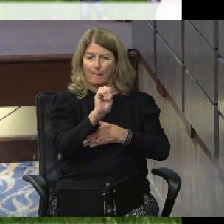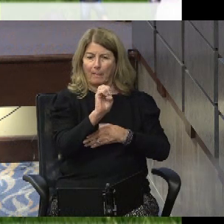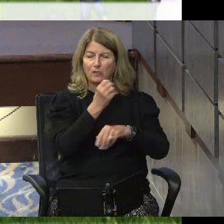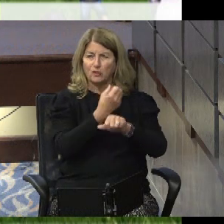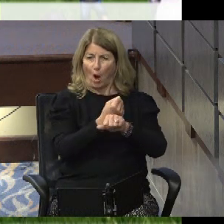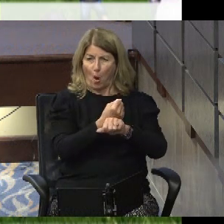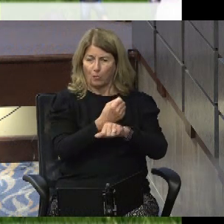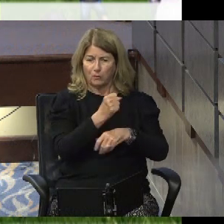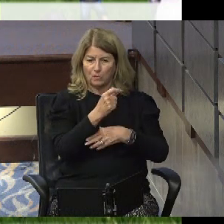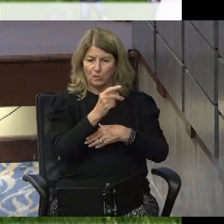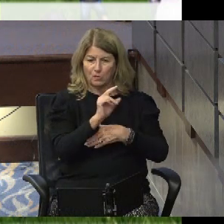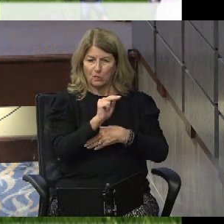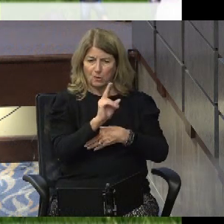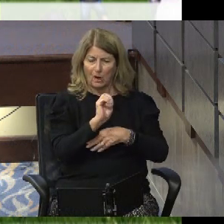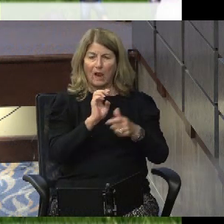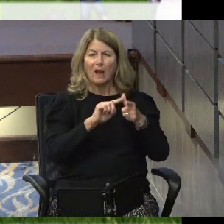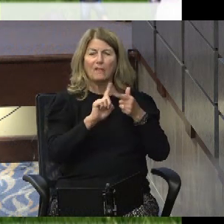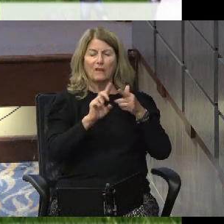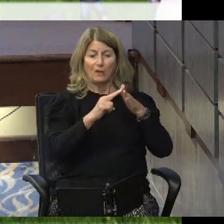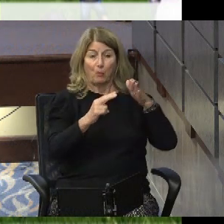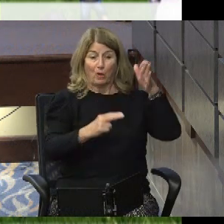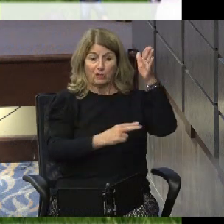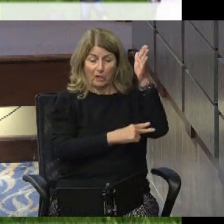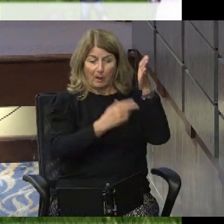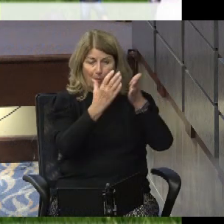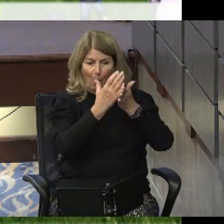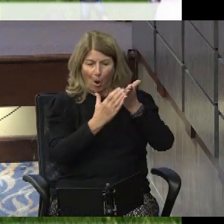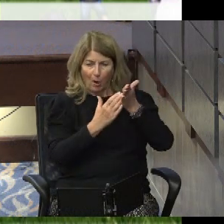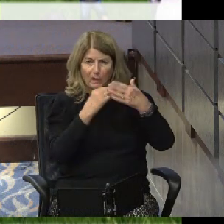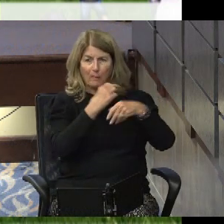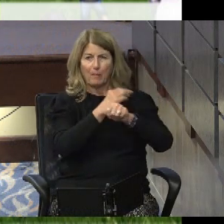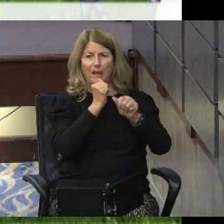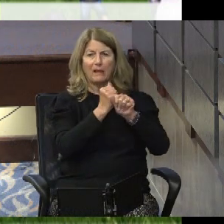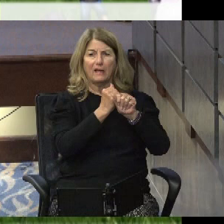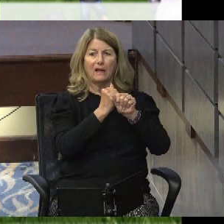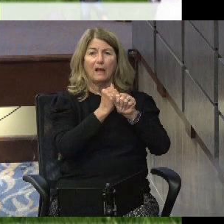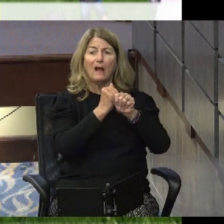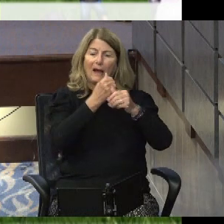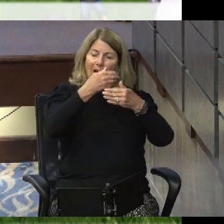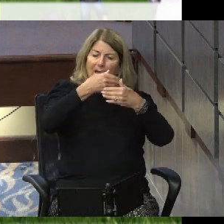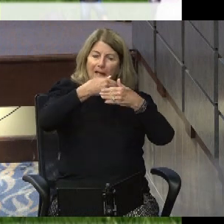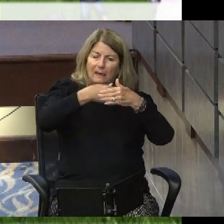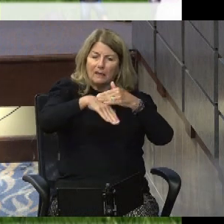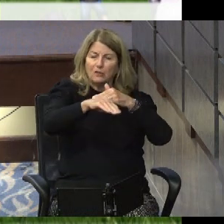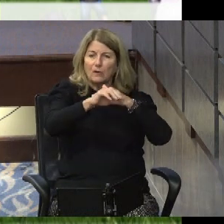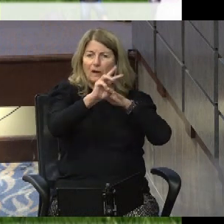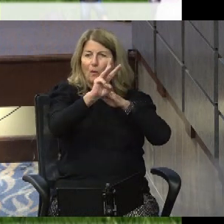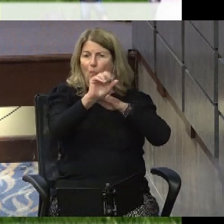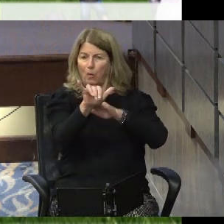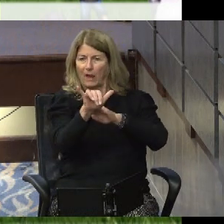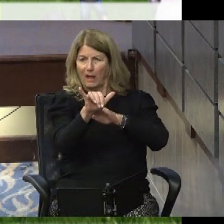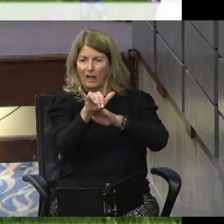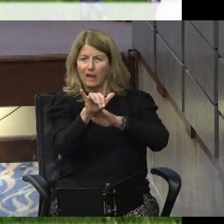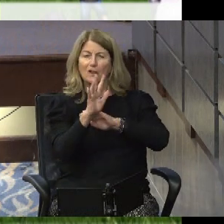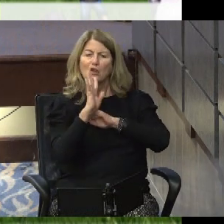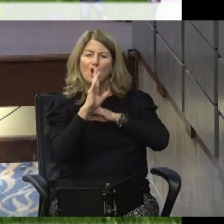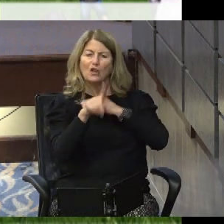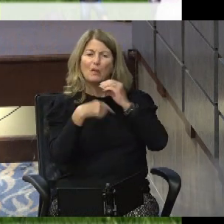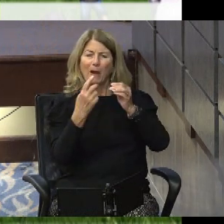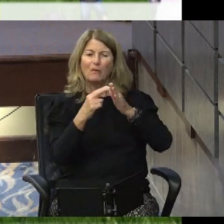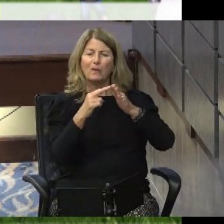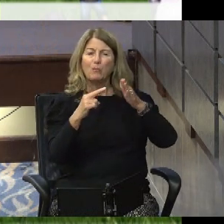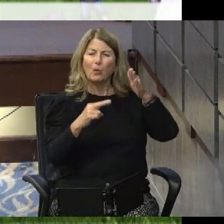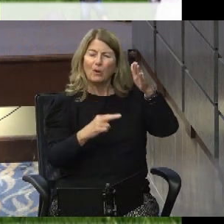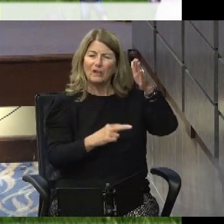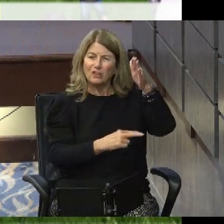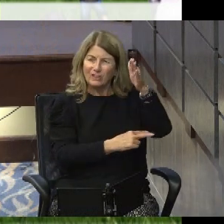bridging element that comes out across the path, forming the gateway that speaks more towards the bridges over the Brazos and